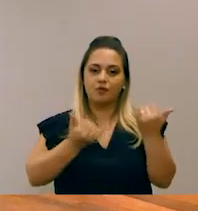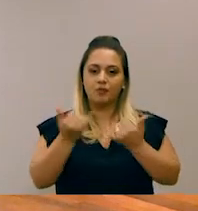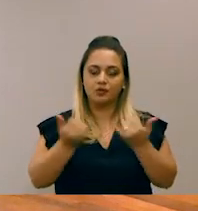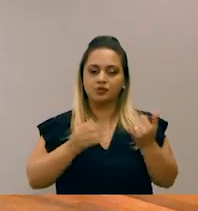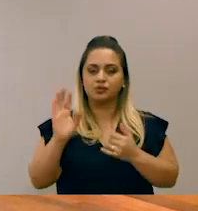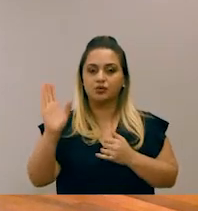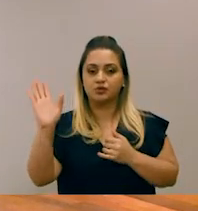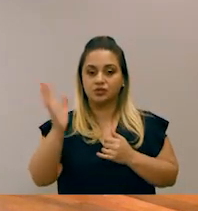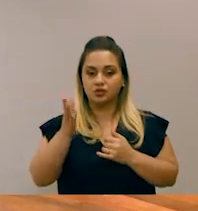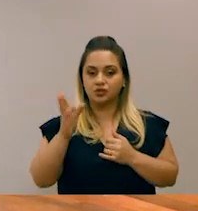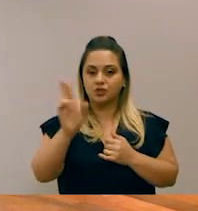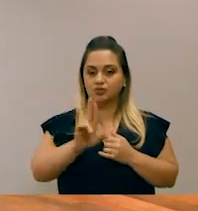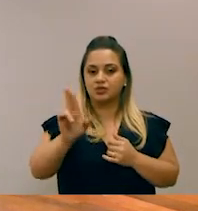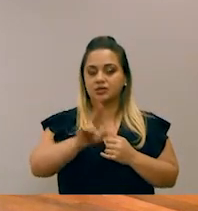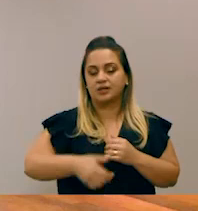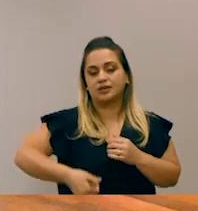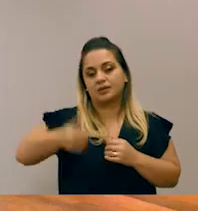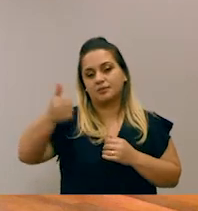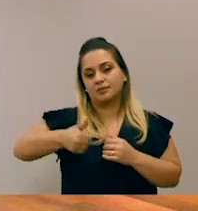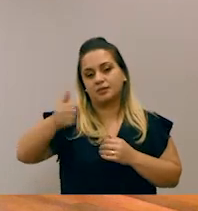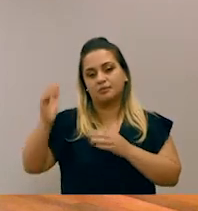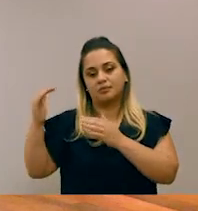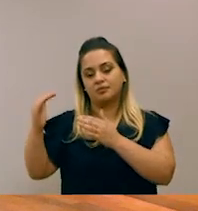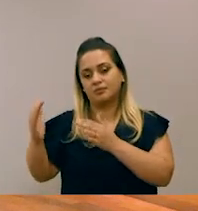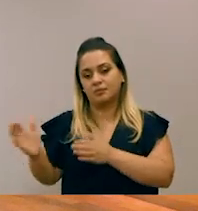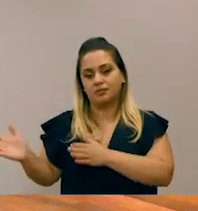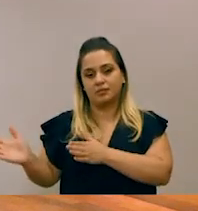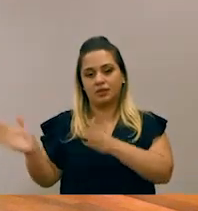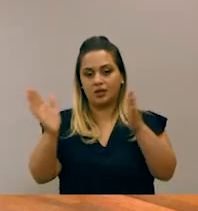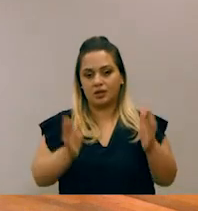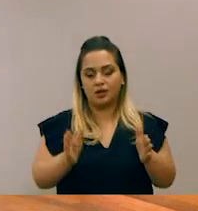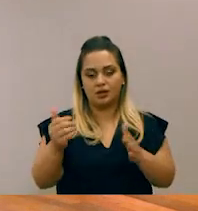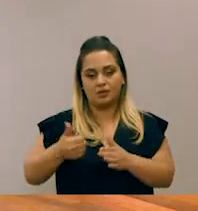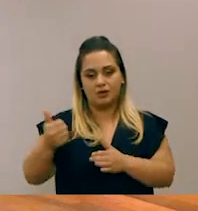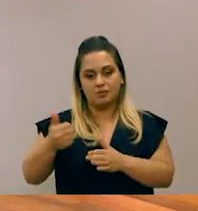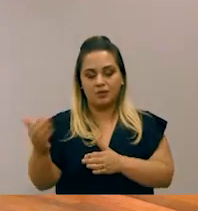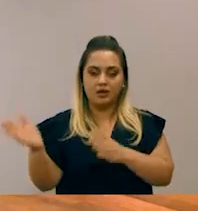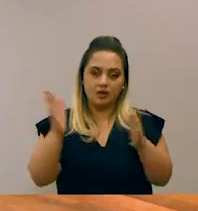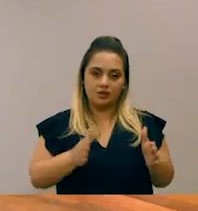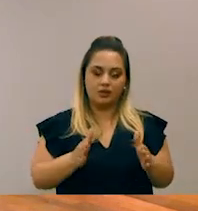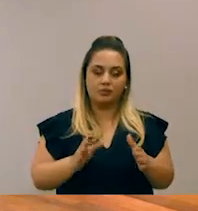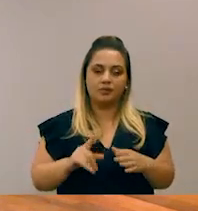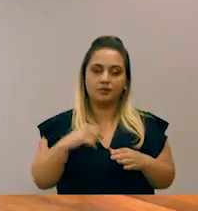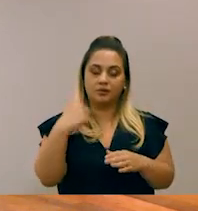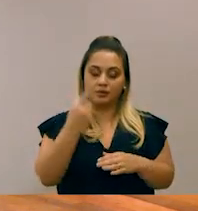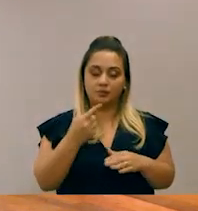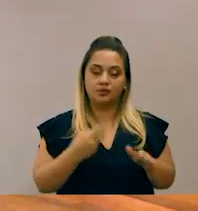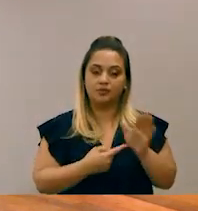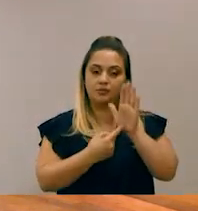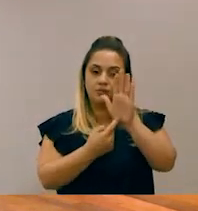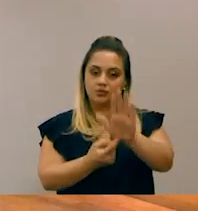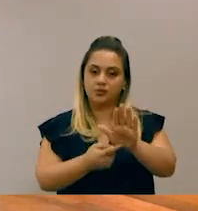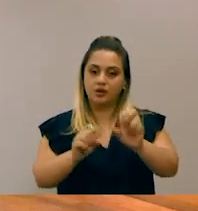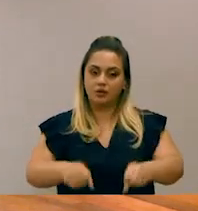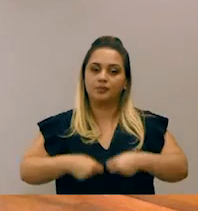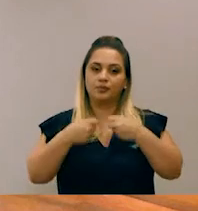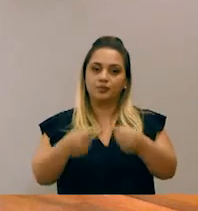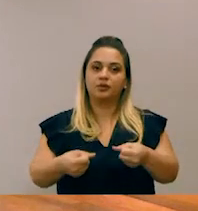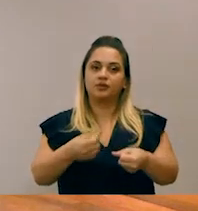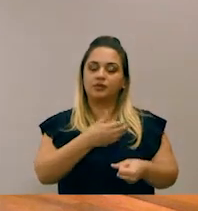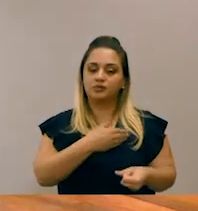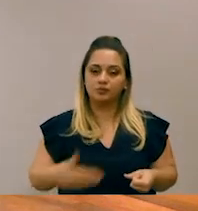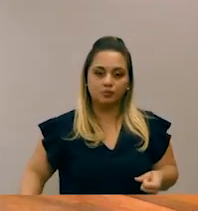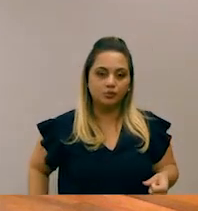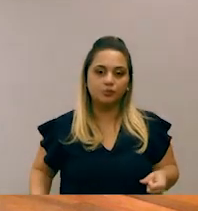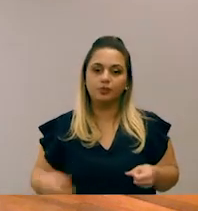phase. And so when we conclude the new petition, it's going to be presented to the public defender, and